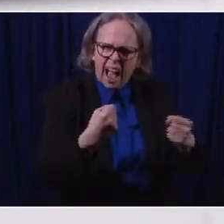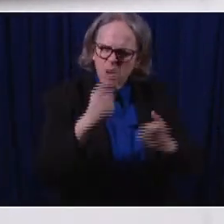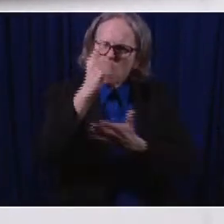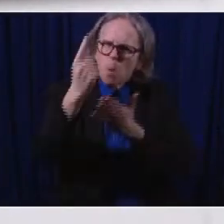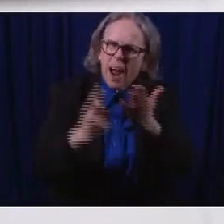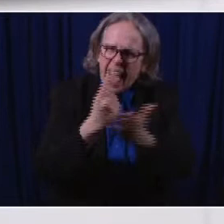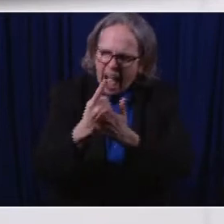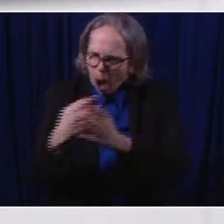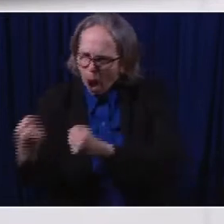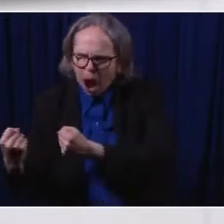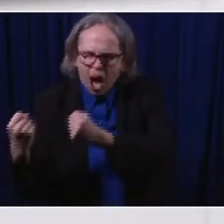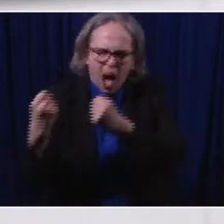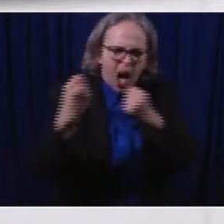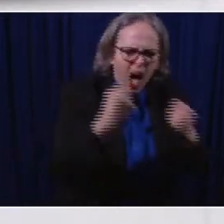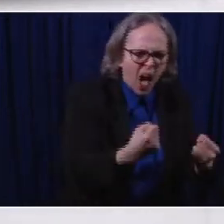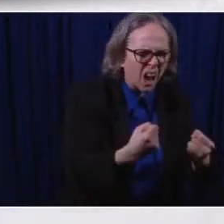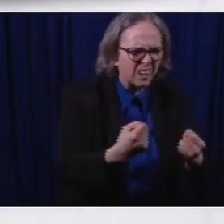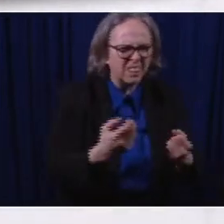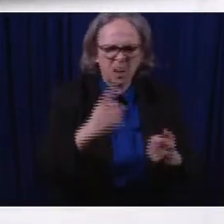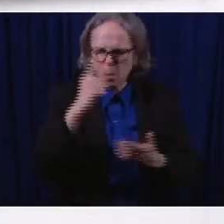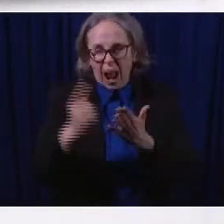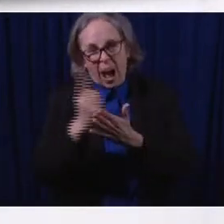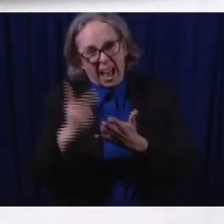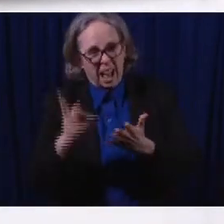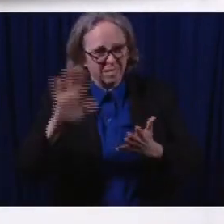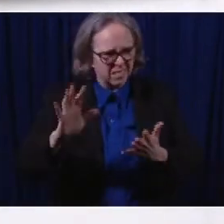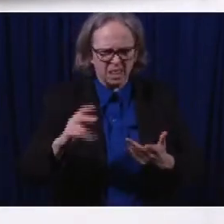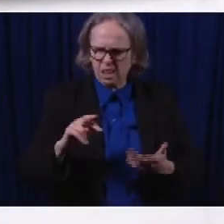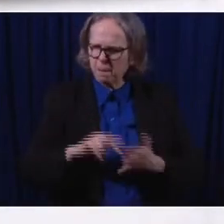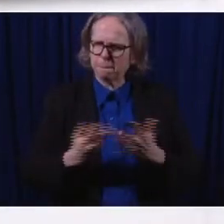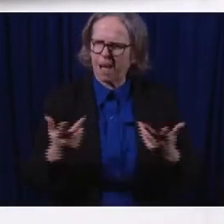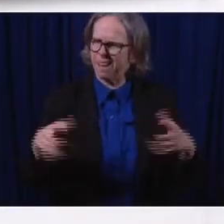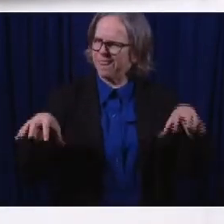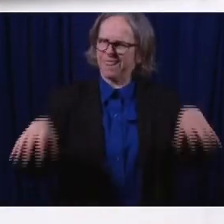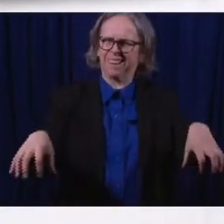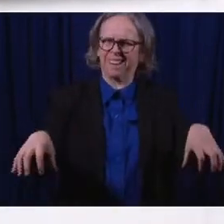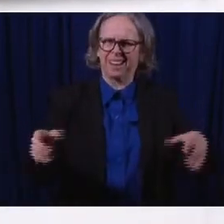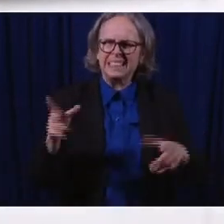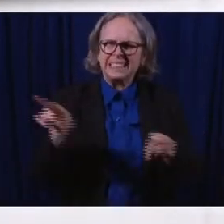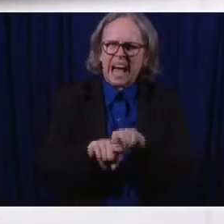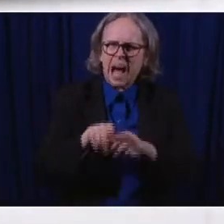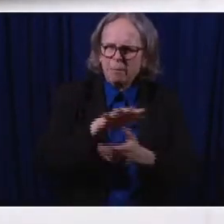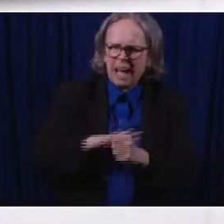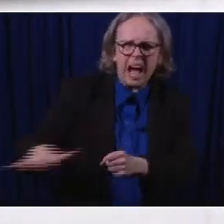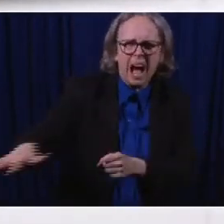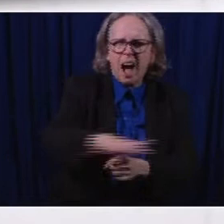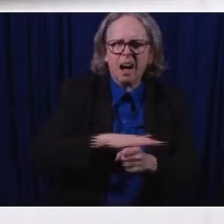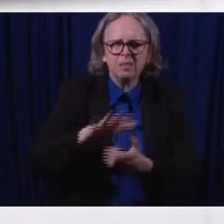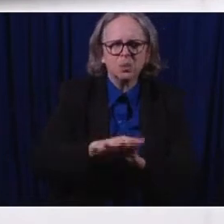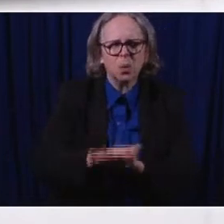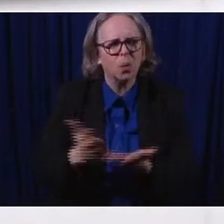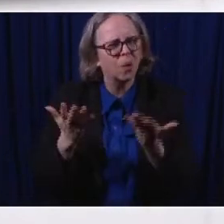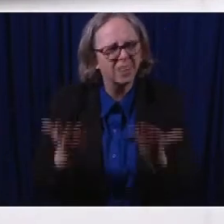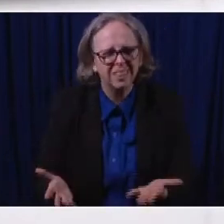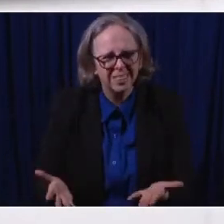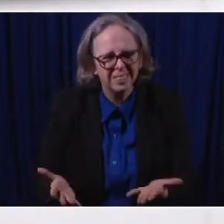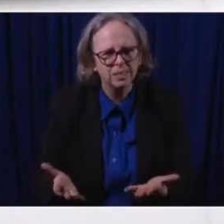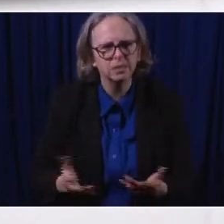crisis, and they just had no way to timely serve those students. And so now they're able to do this